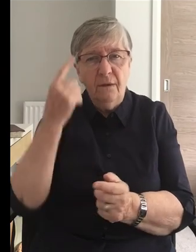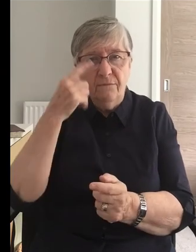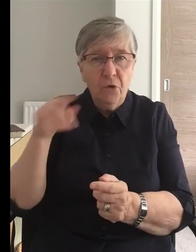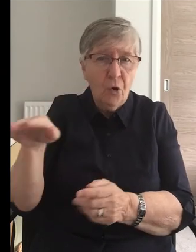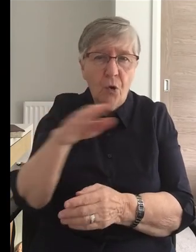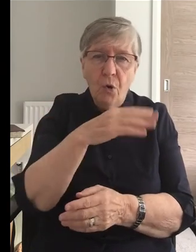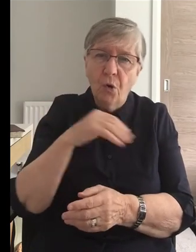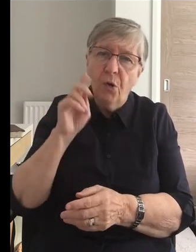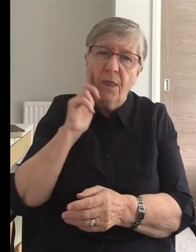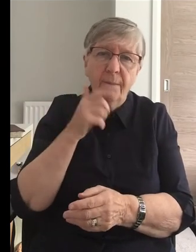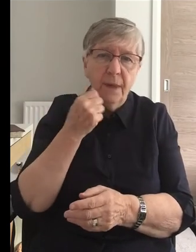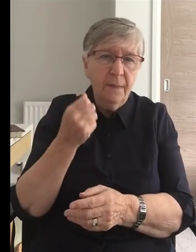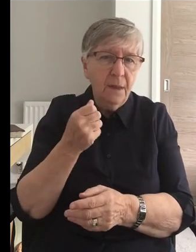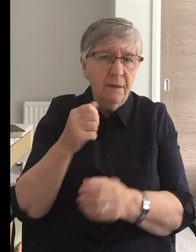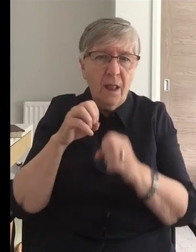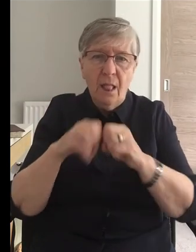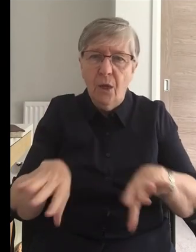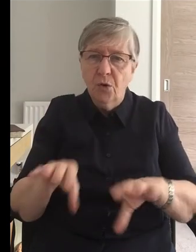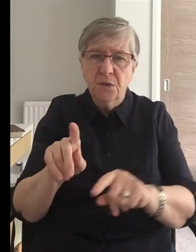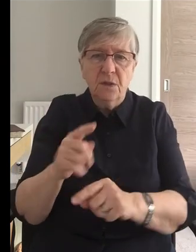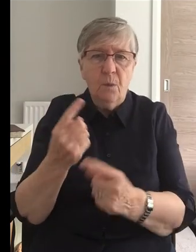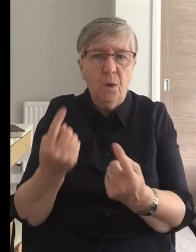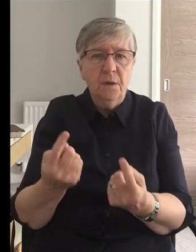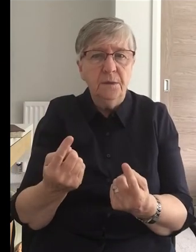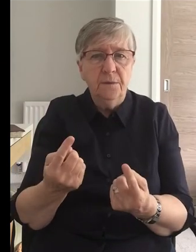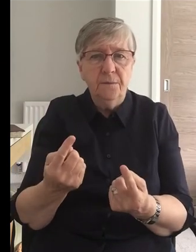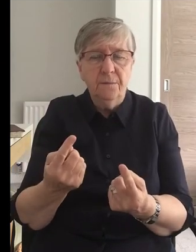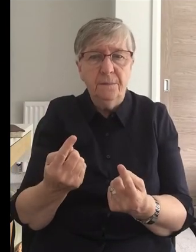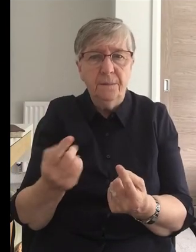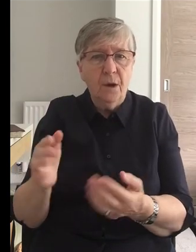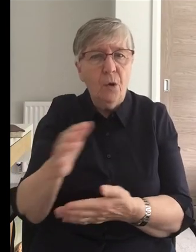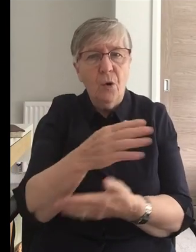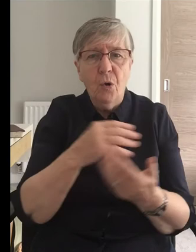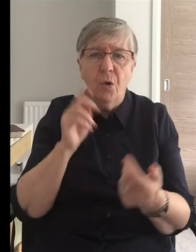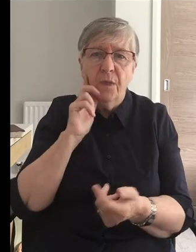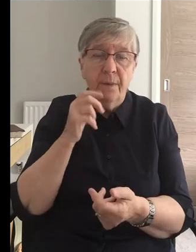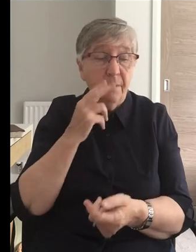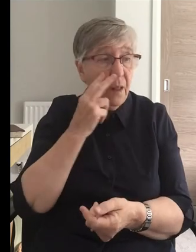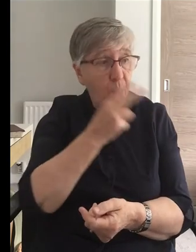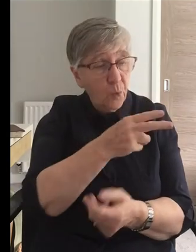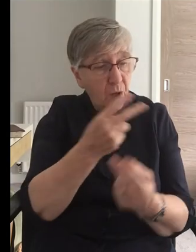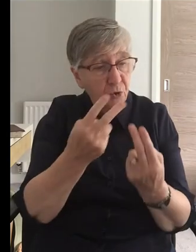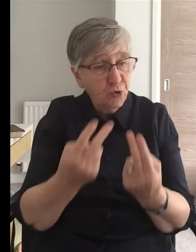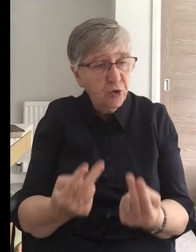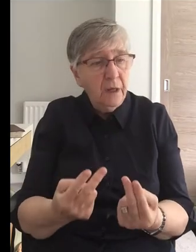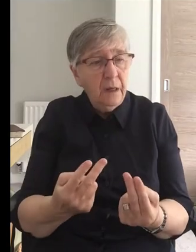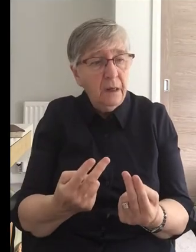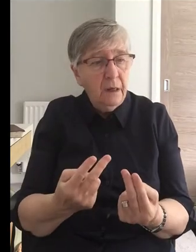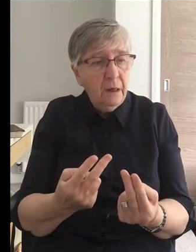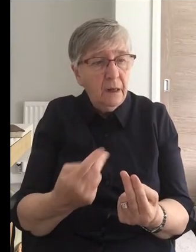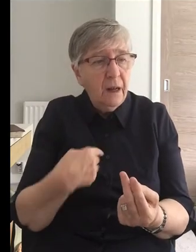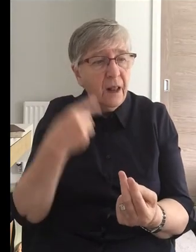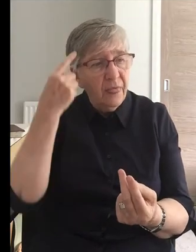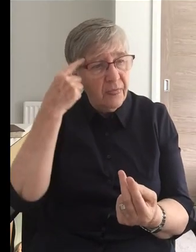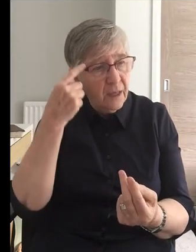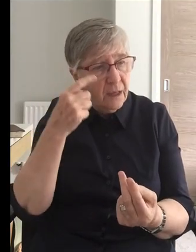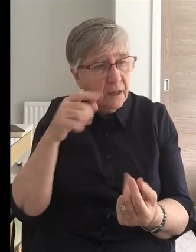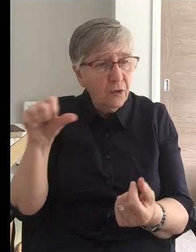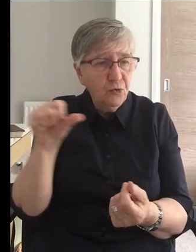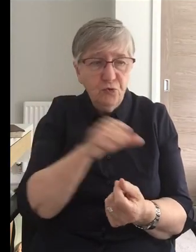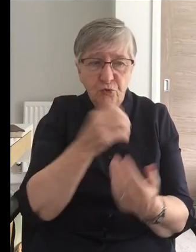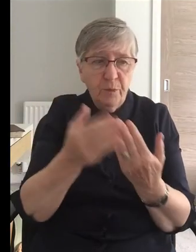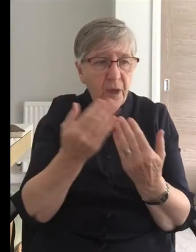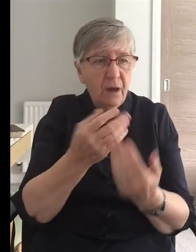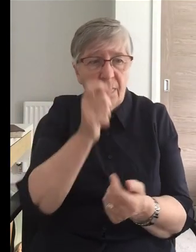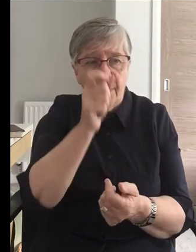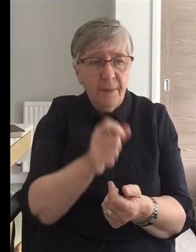are bereaved, all those who look at a chair in their house where someone should be sitting. We